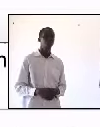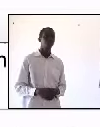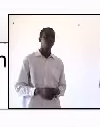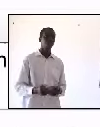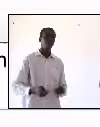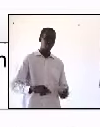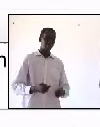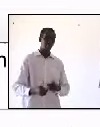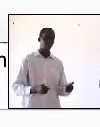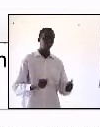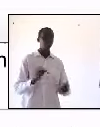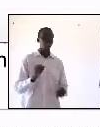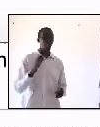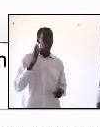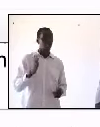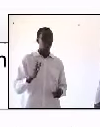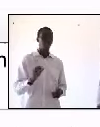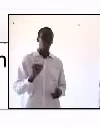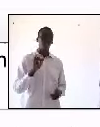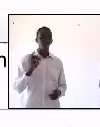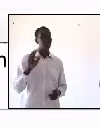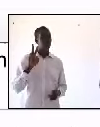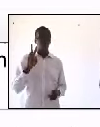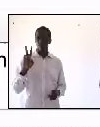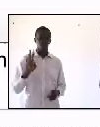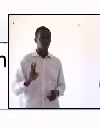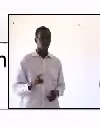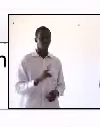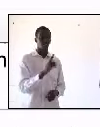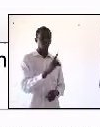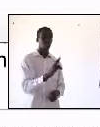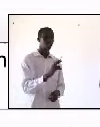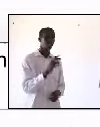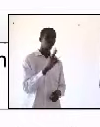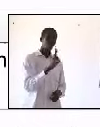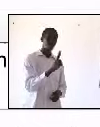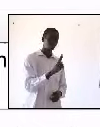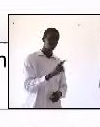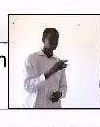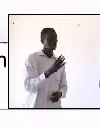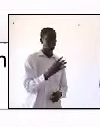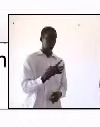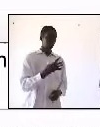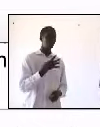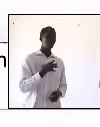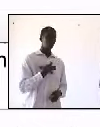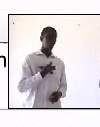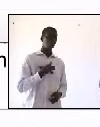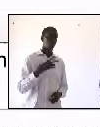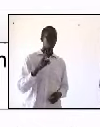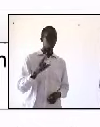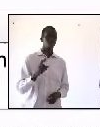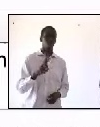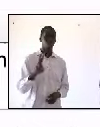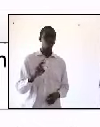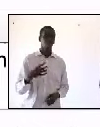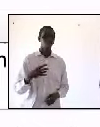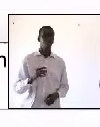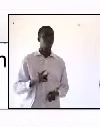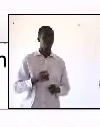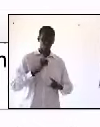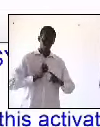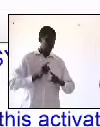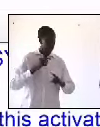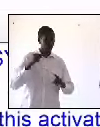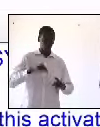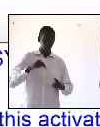mainly voluntary in the somatic nervous system. You do it at your own will, at your own choice. But whereas in